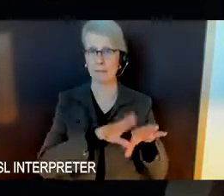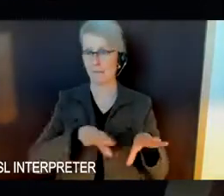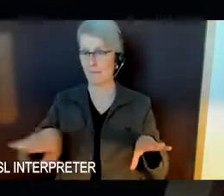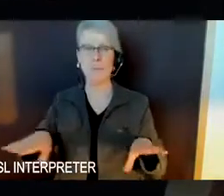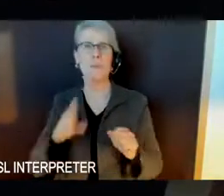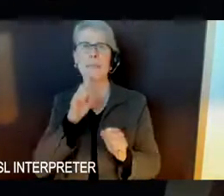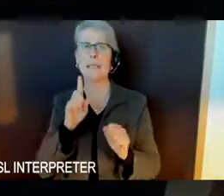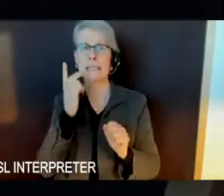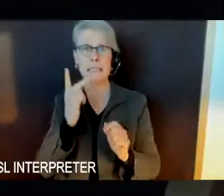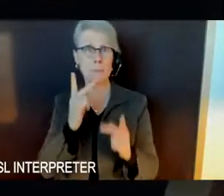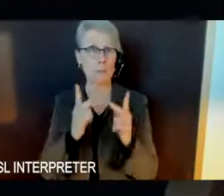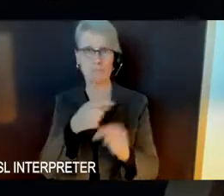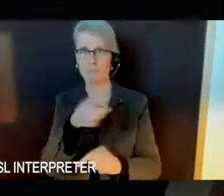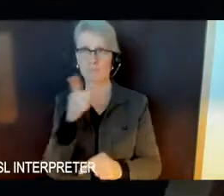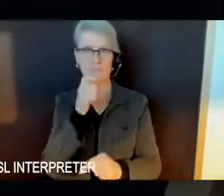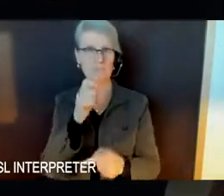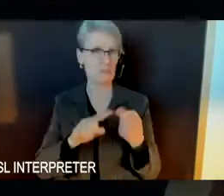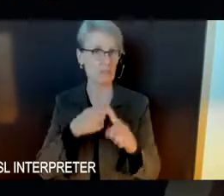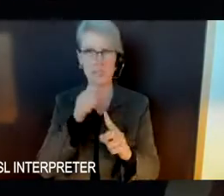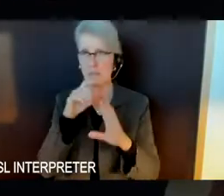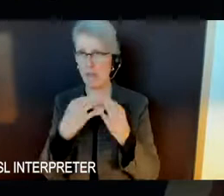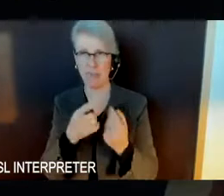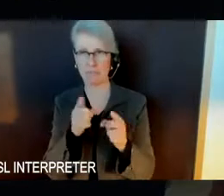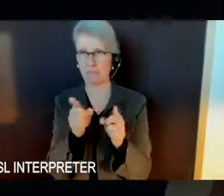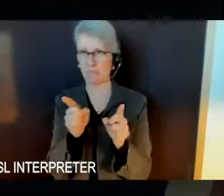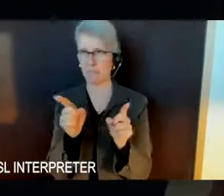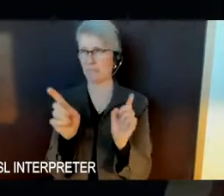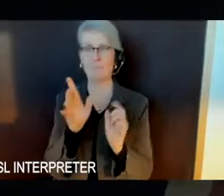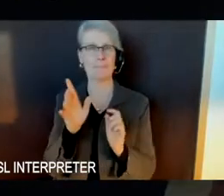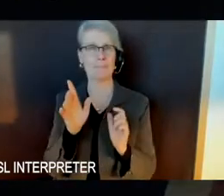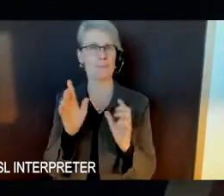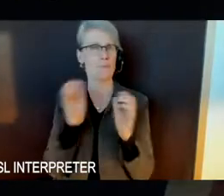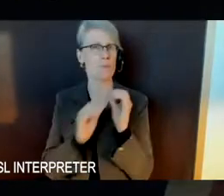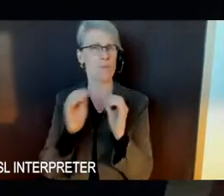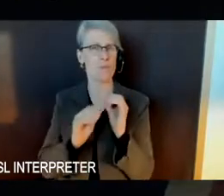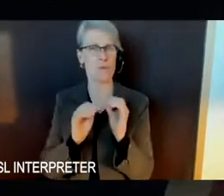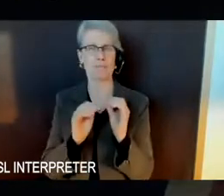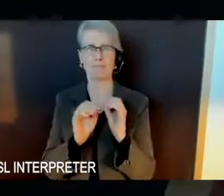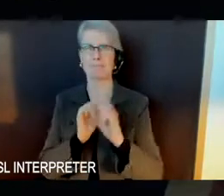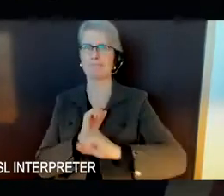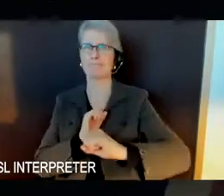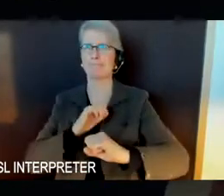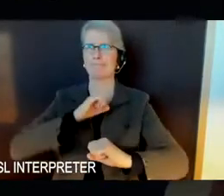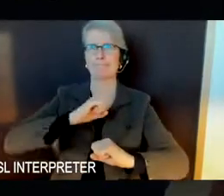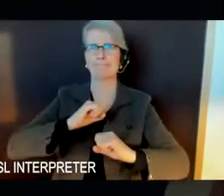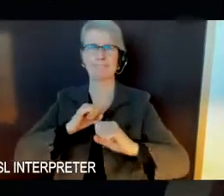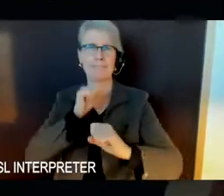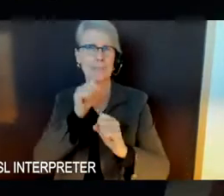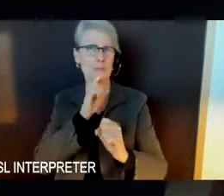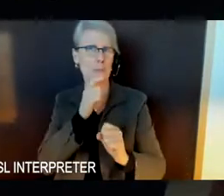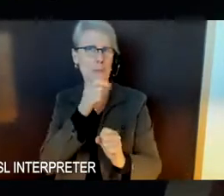They are wary, these islands, of strangers. And it is a growing wariness